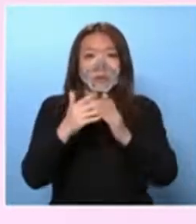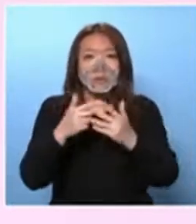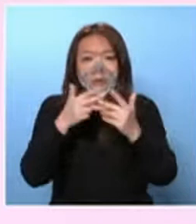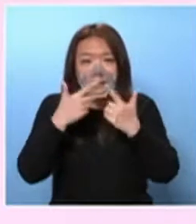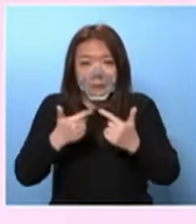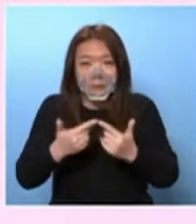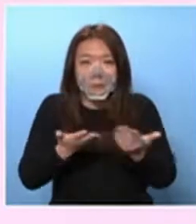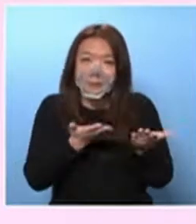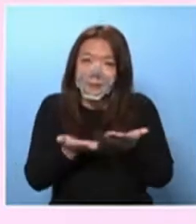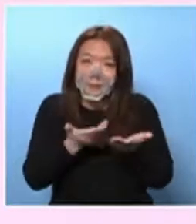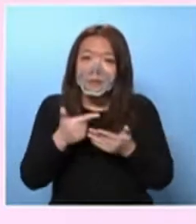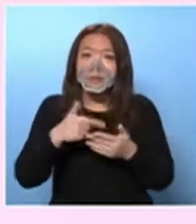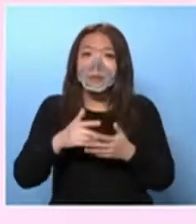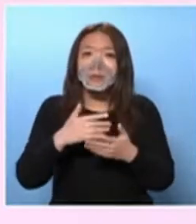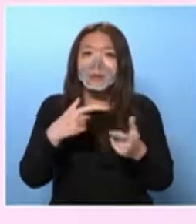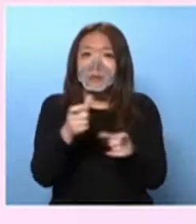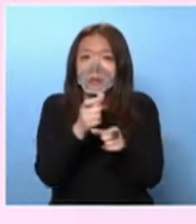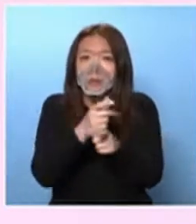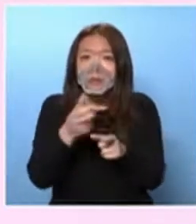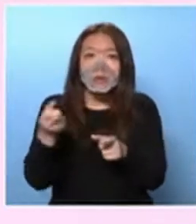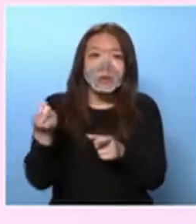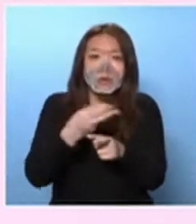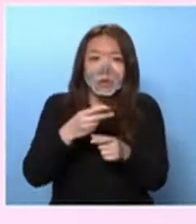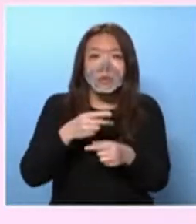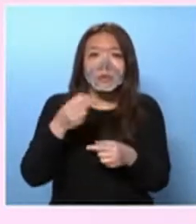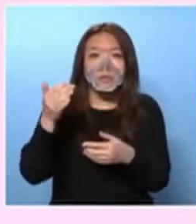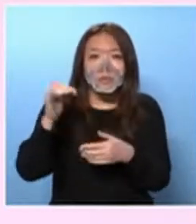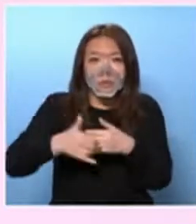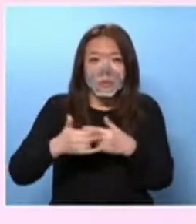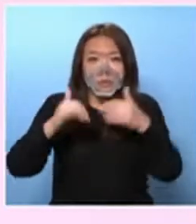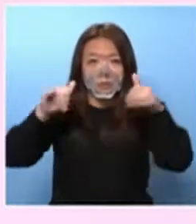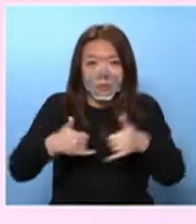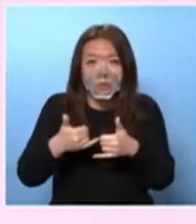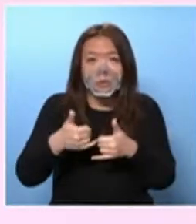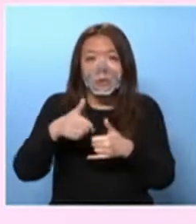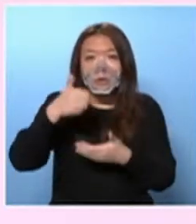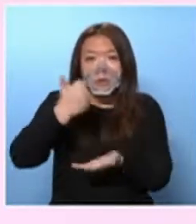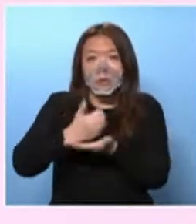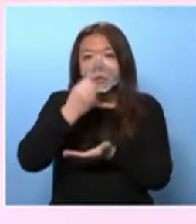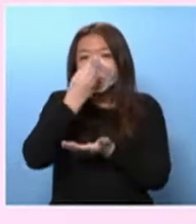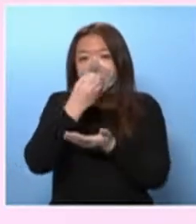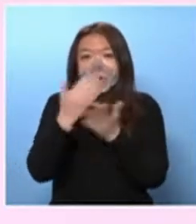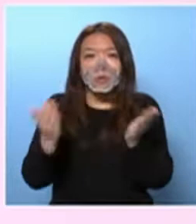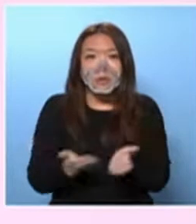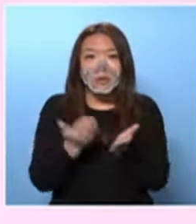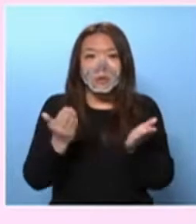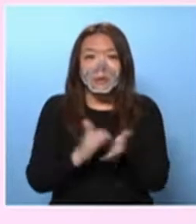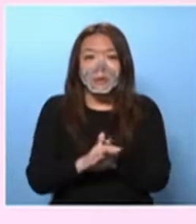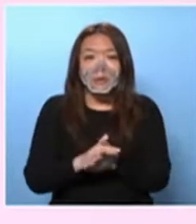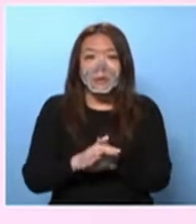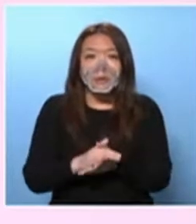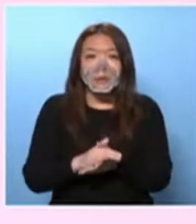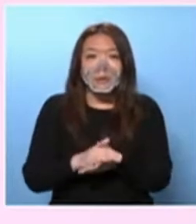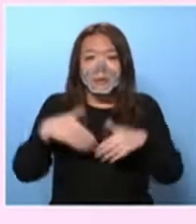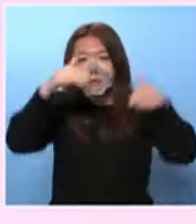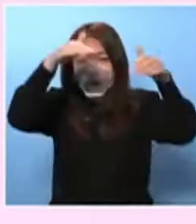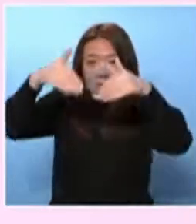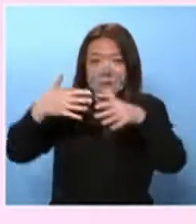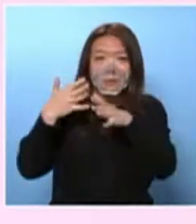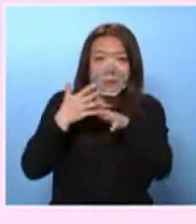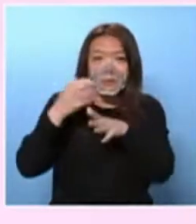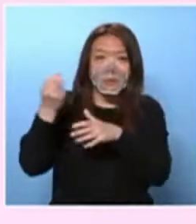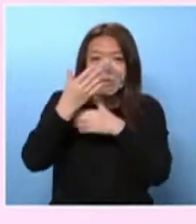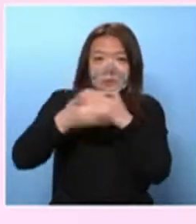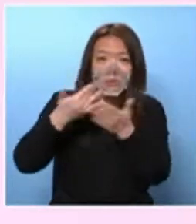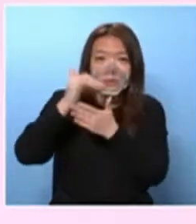gradually resumes, the HKTB will promote the Open House Hong Kong campaign in appropriate source markets with a view to attracting tourists to